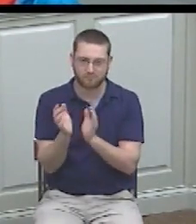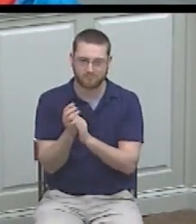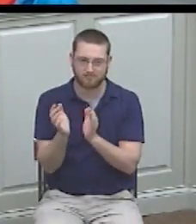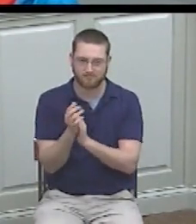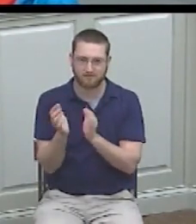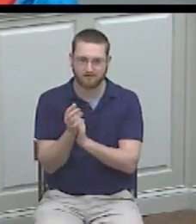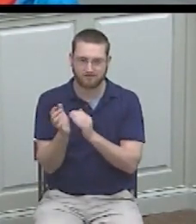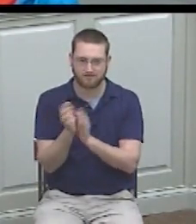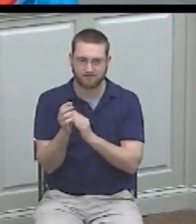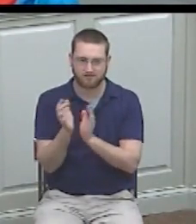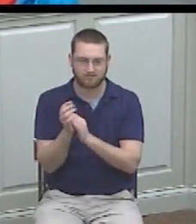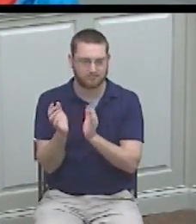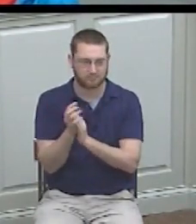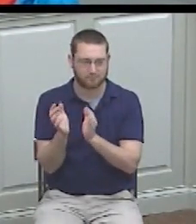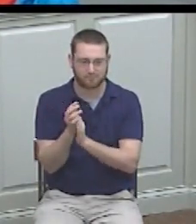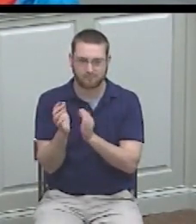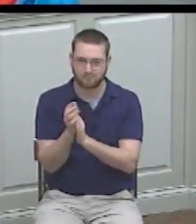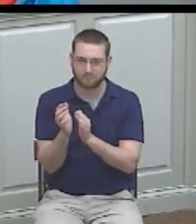Come on.